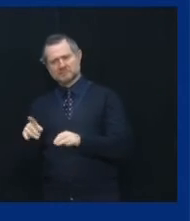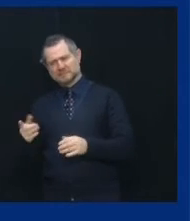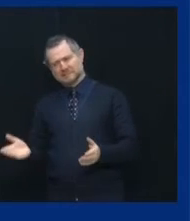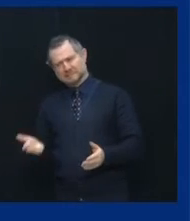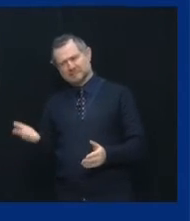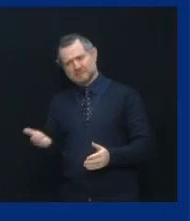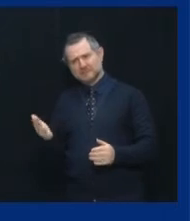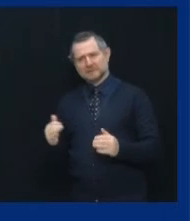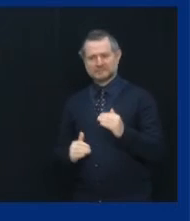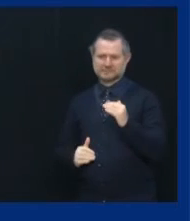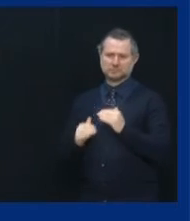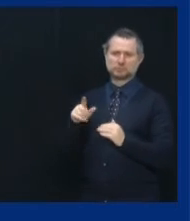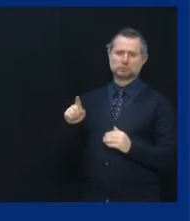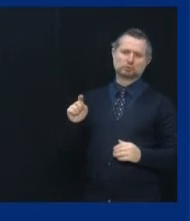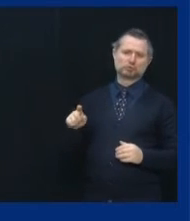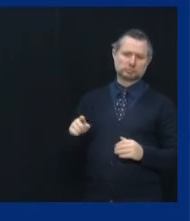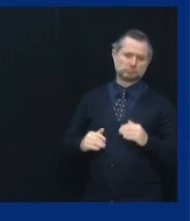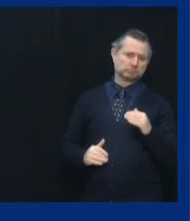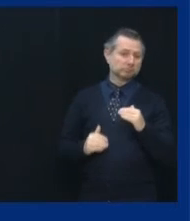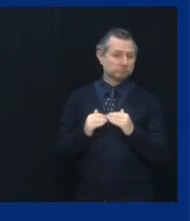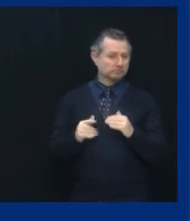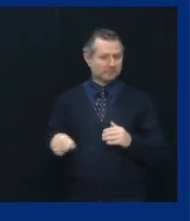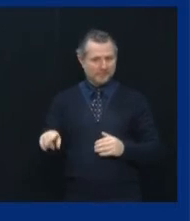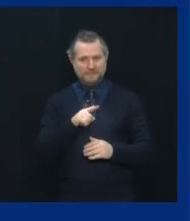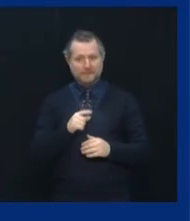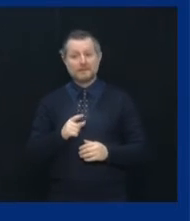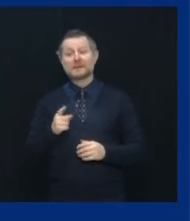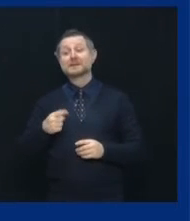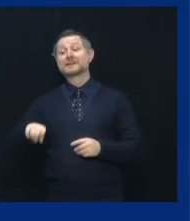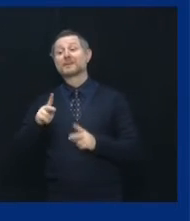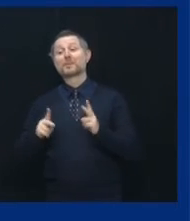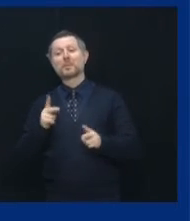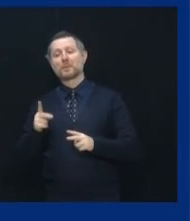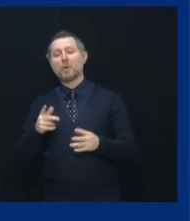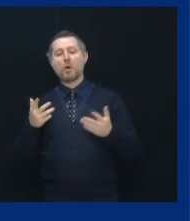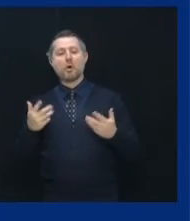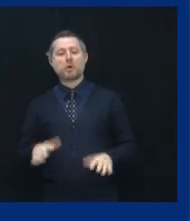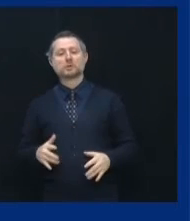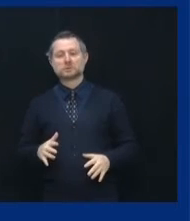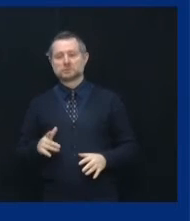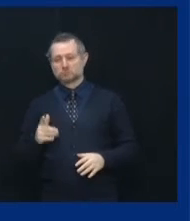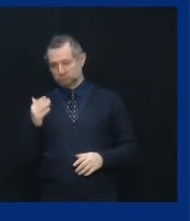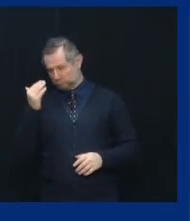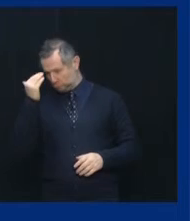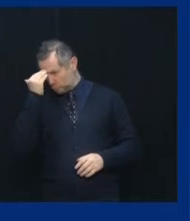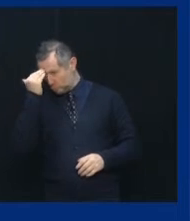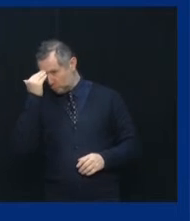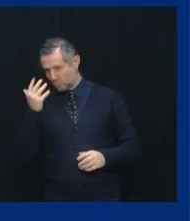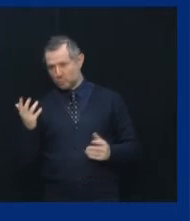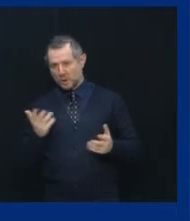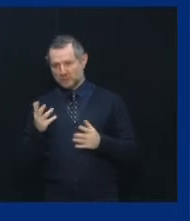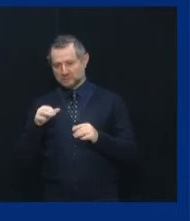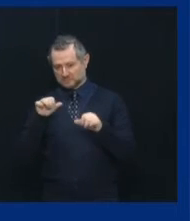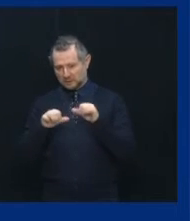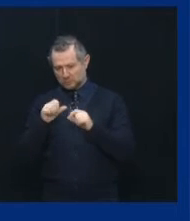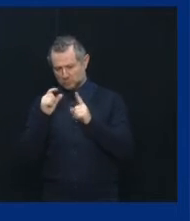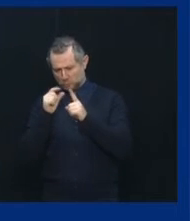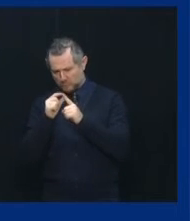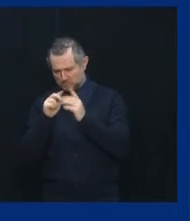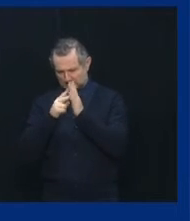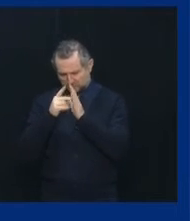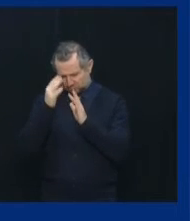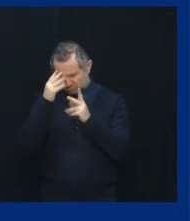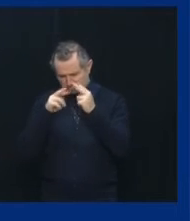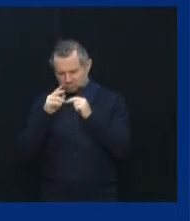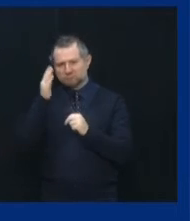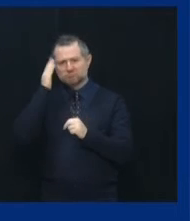90%, because that is a community that is informed and understands how important this is. And they're also setting